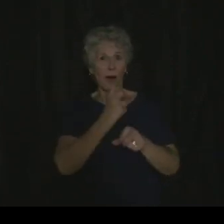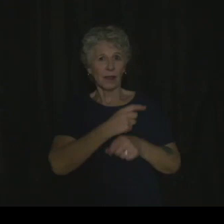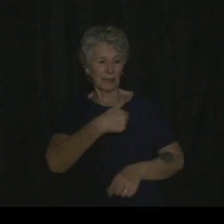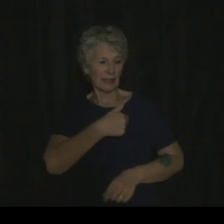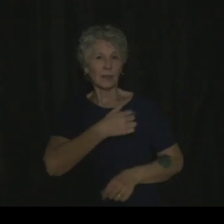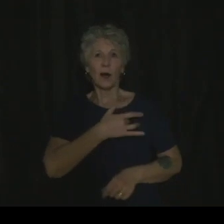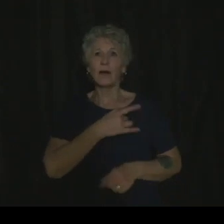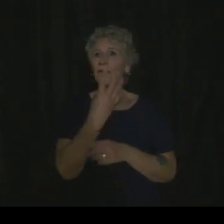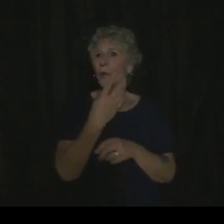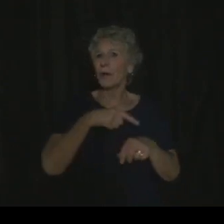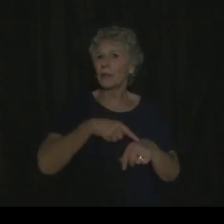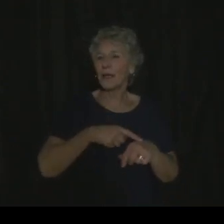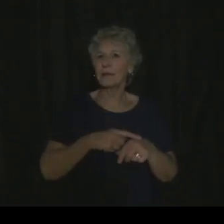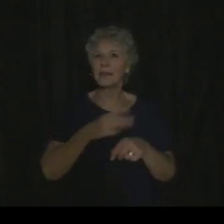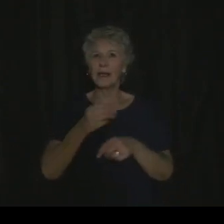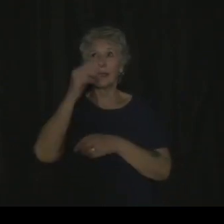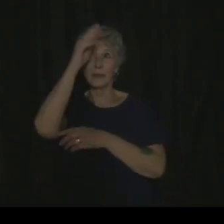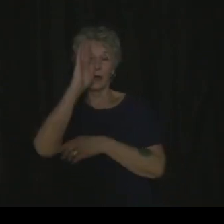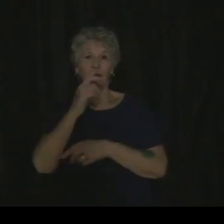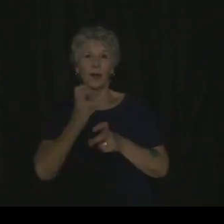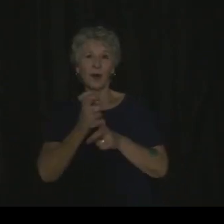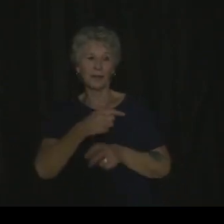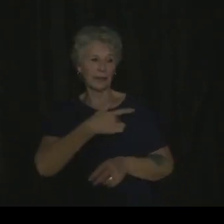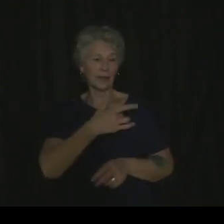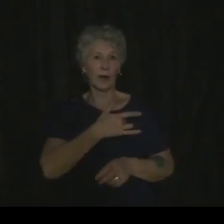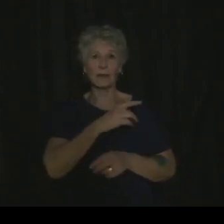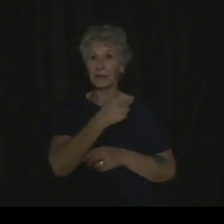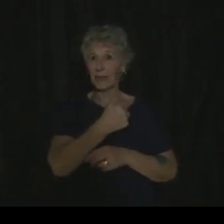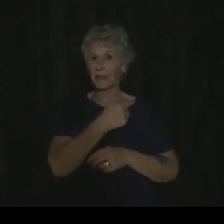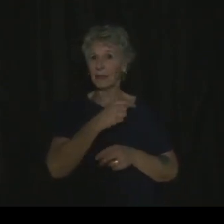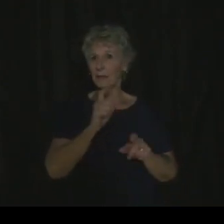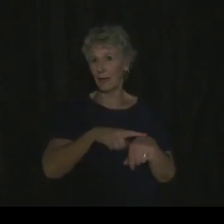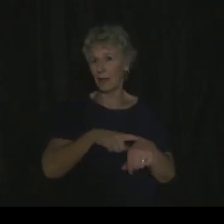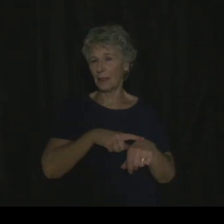4 times, and that God hardened his heart 10 times.